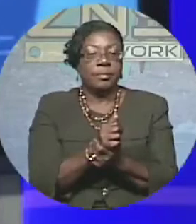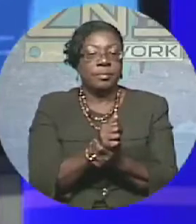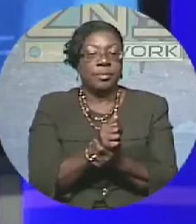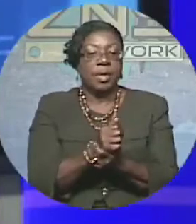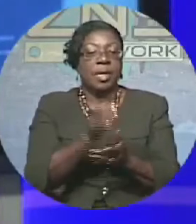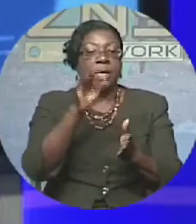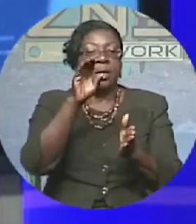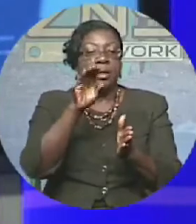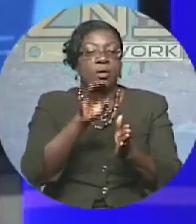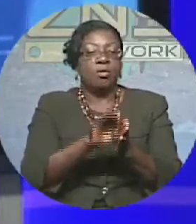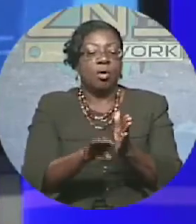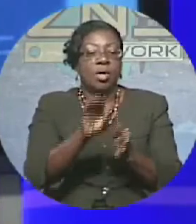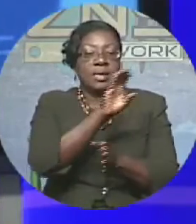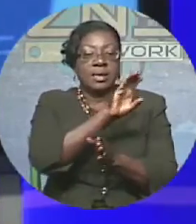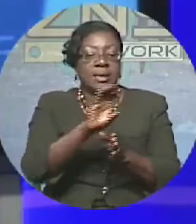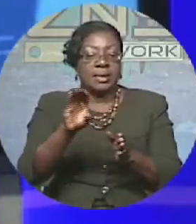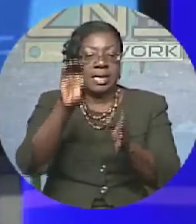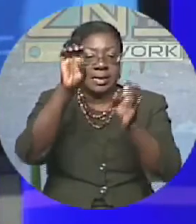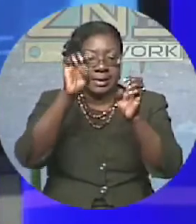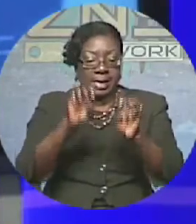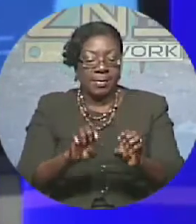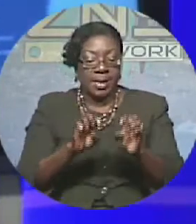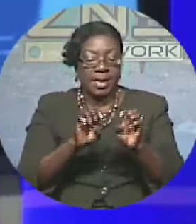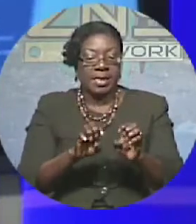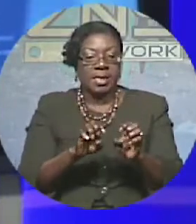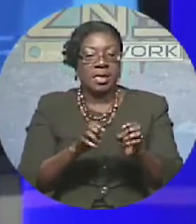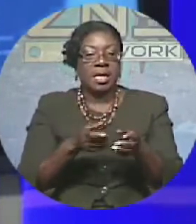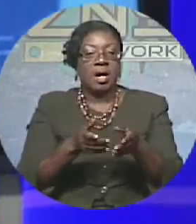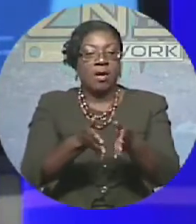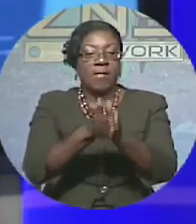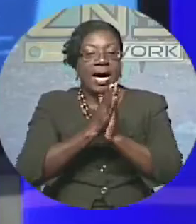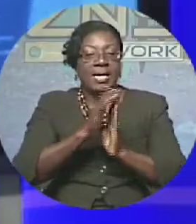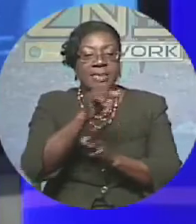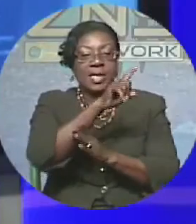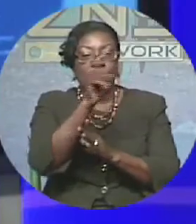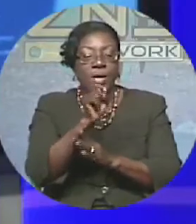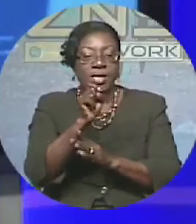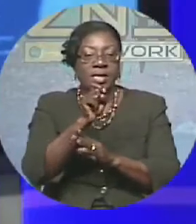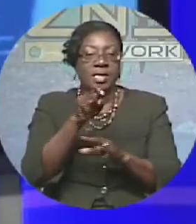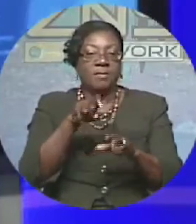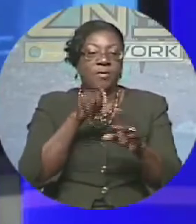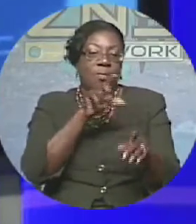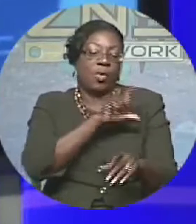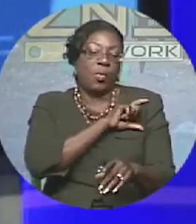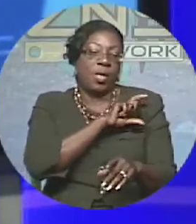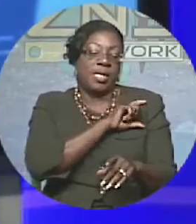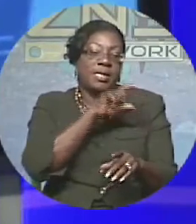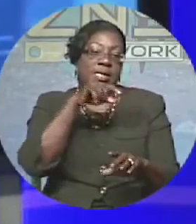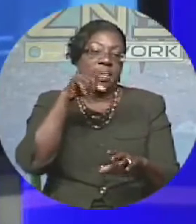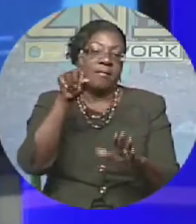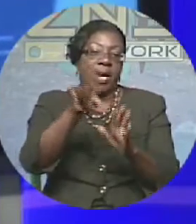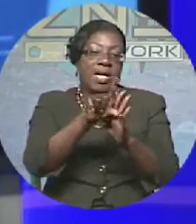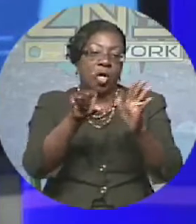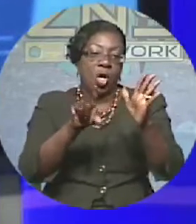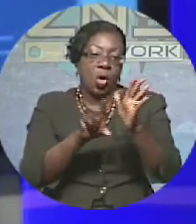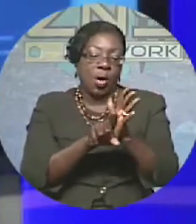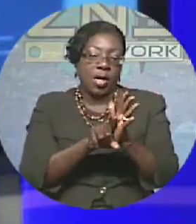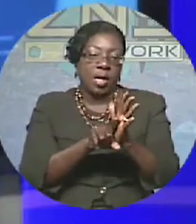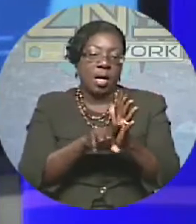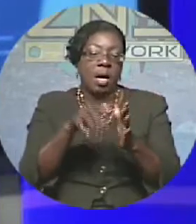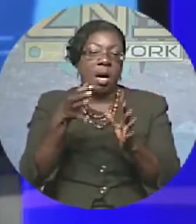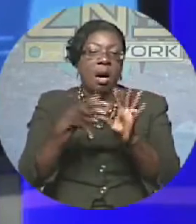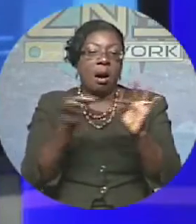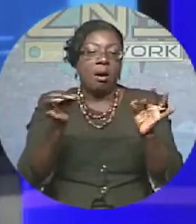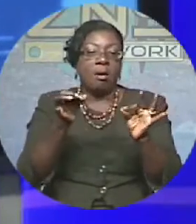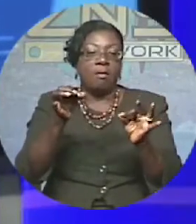The cross-examination of prosecution witness Danria Johnson continued today in the Kohfe Goodman murder trial. Goodman's attorney, Jeffrey Farquharson,